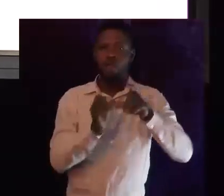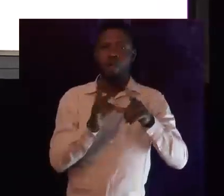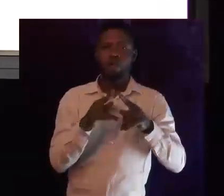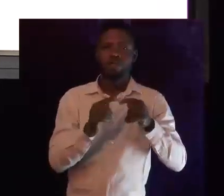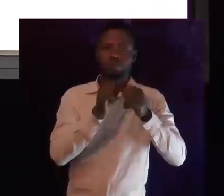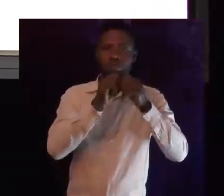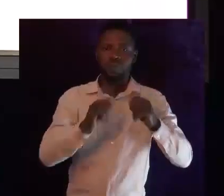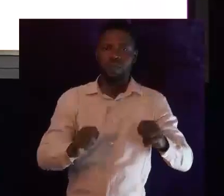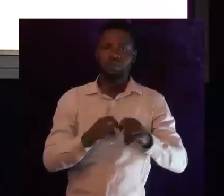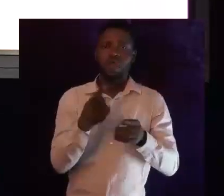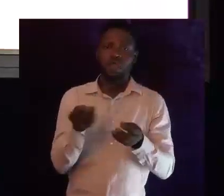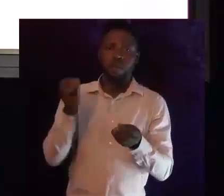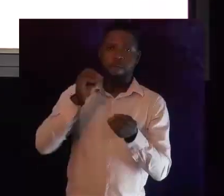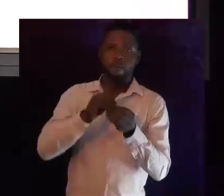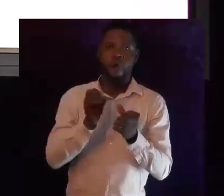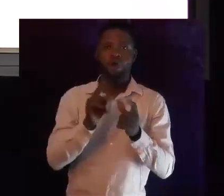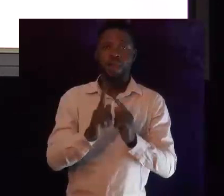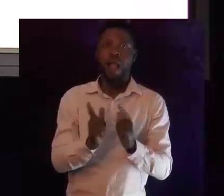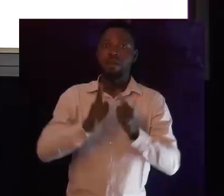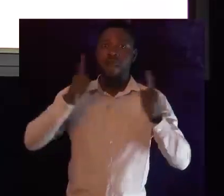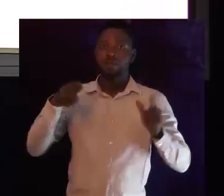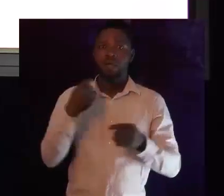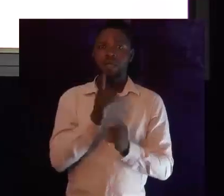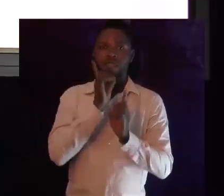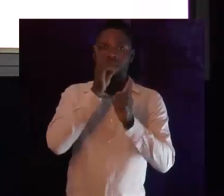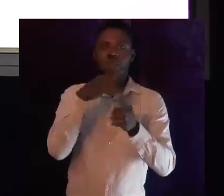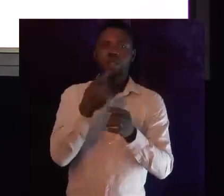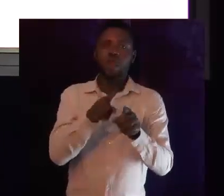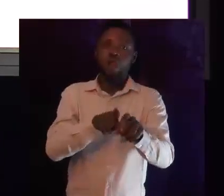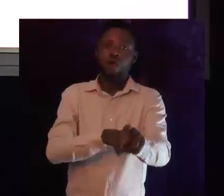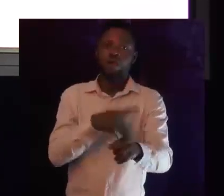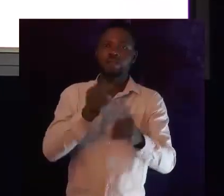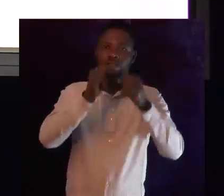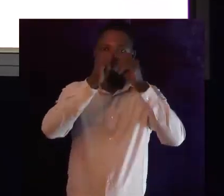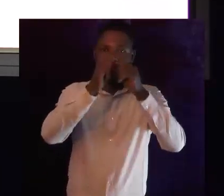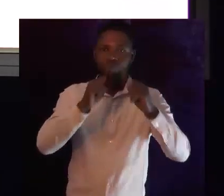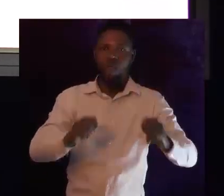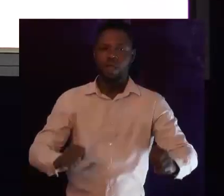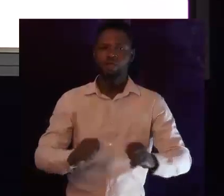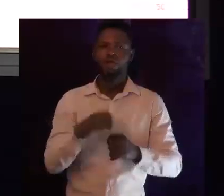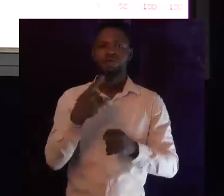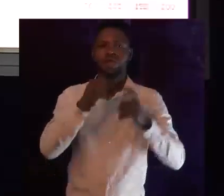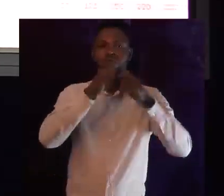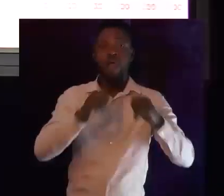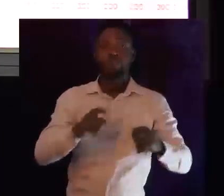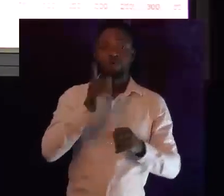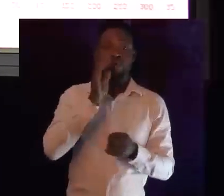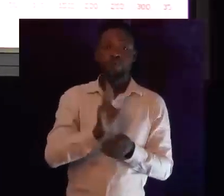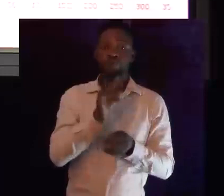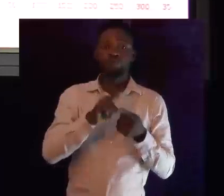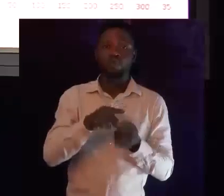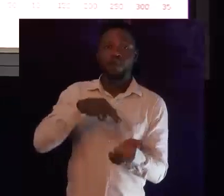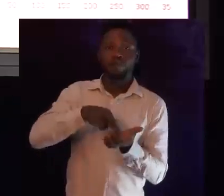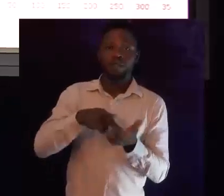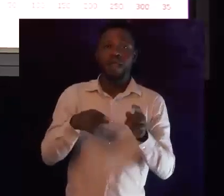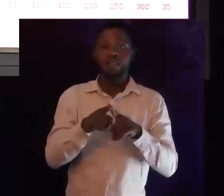of the triangle. The more or the larger the data, the longer the triangle. So the triangle you will use to represent